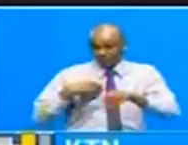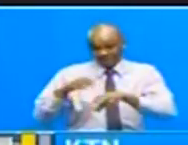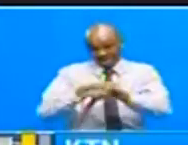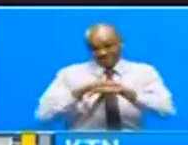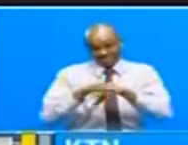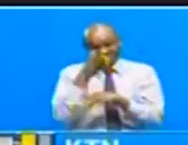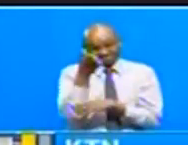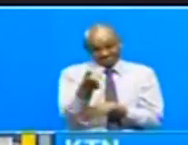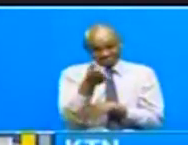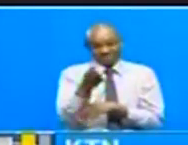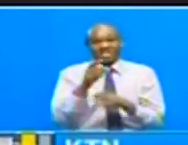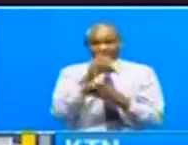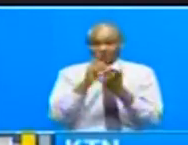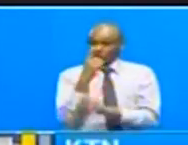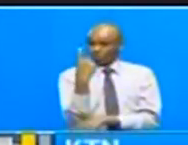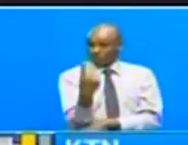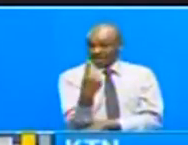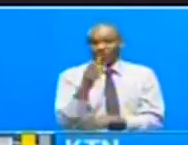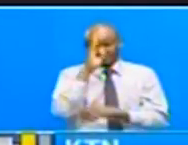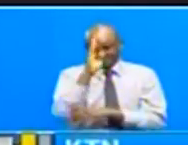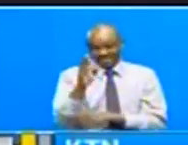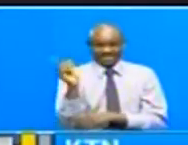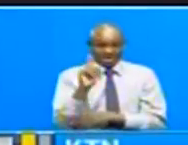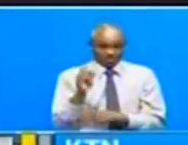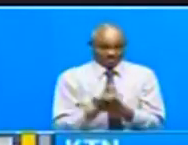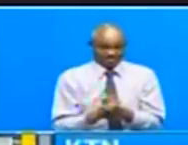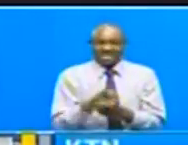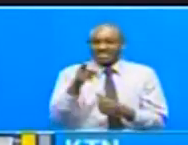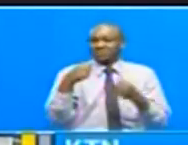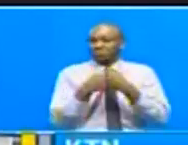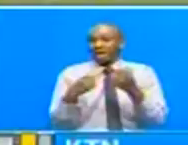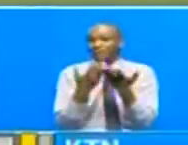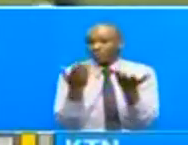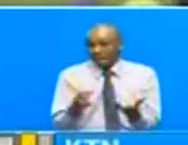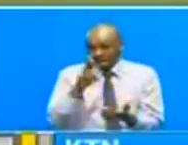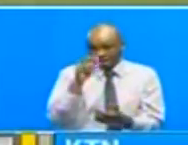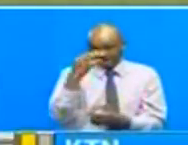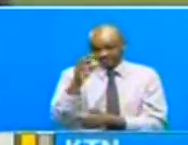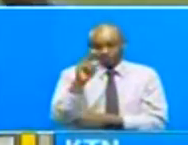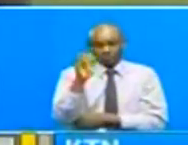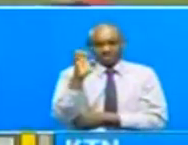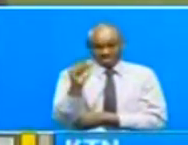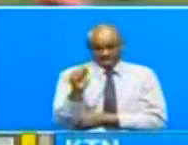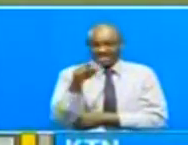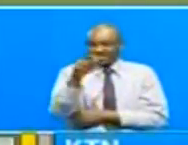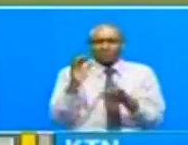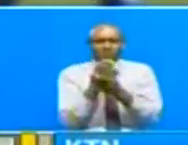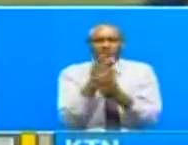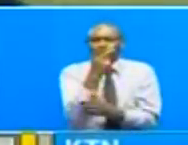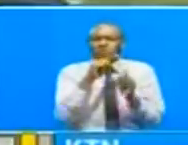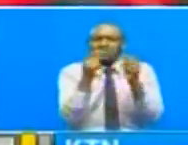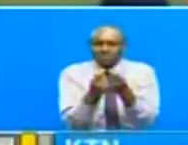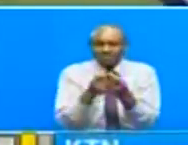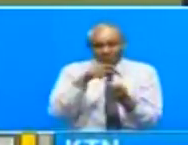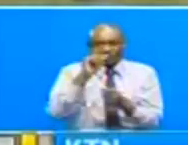Africa Rugby Division 1A Championships this Sunday in Nairobi. The match will be played at the RFUA grounds. It will be a match between two teams who